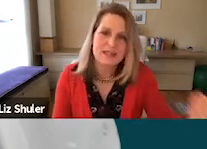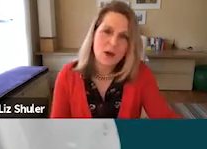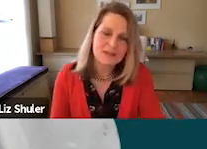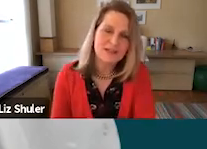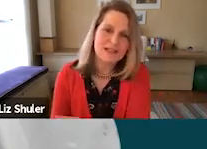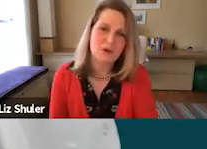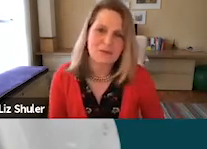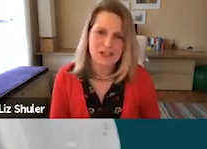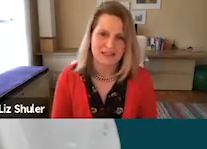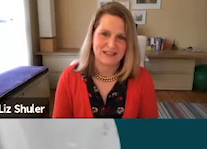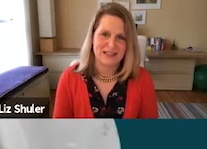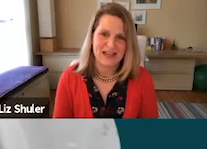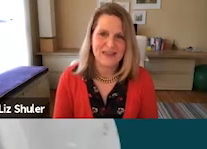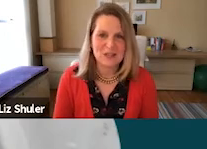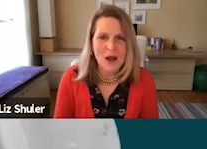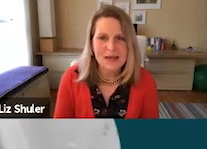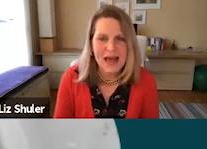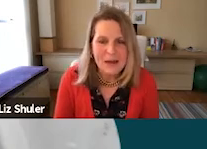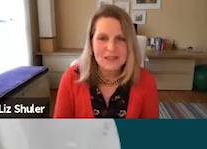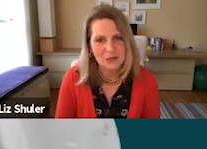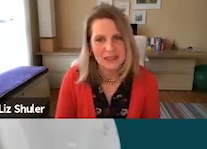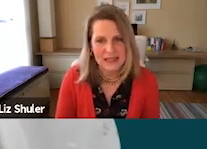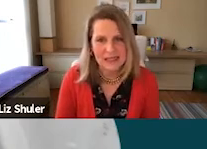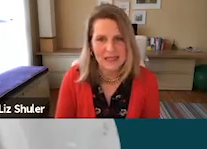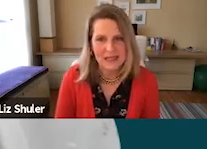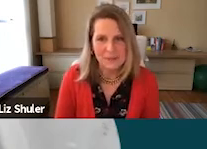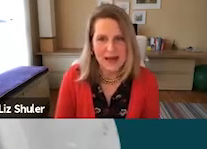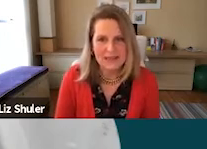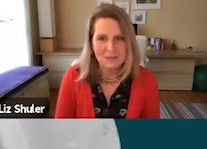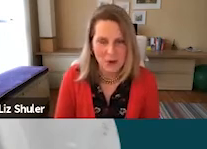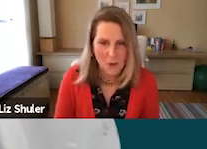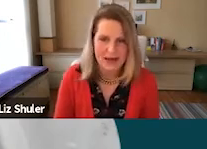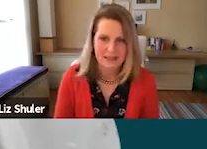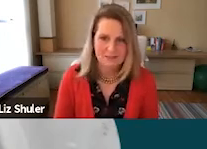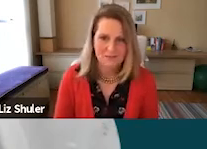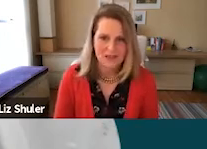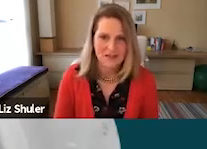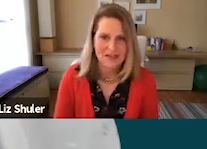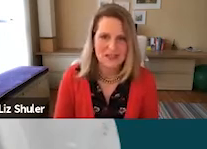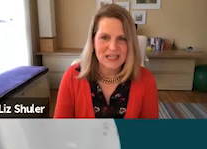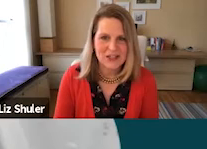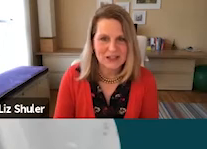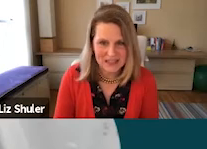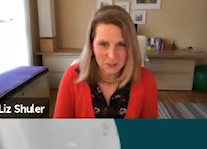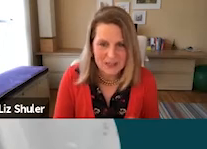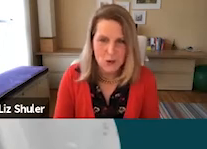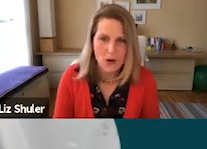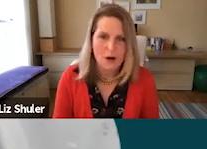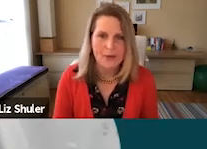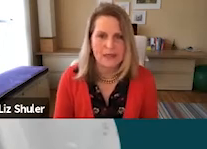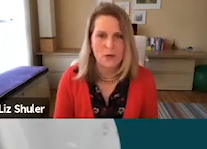we disrupt the disruption. And that's why we absolutely need to pass the PRO Act, the legislation that's